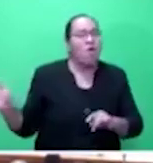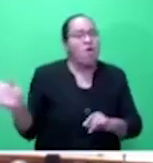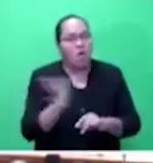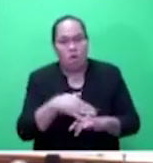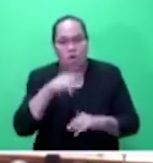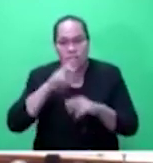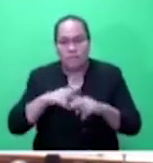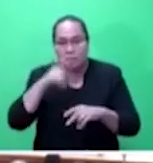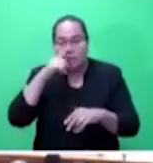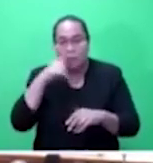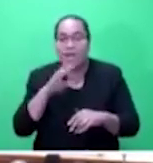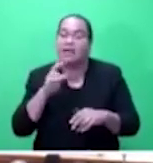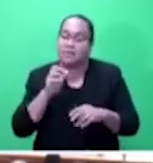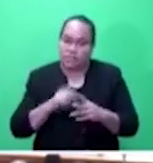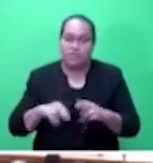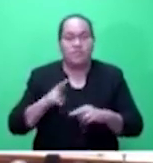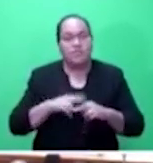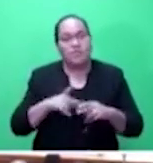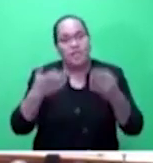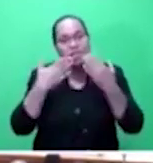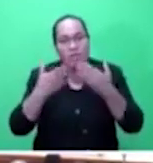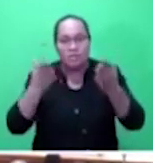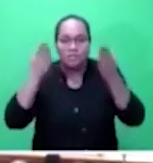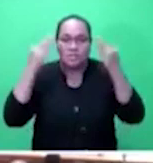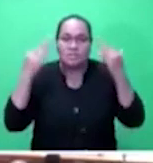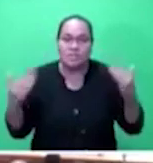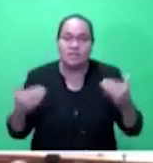Fiji. Thank you, Mr. Speaker, sir.